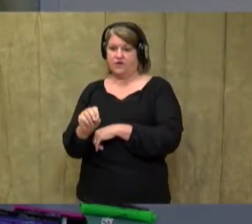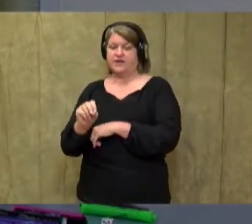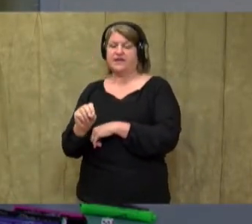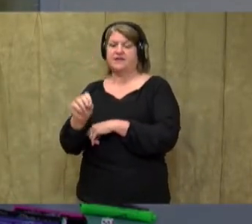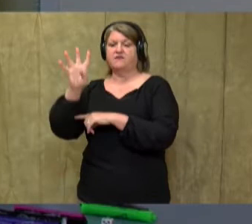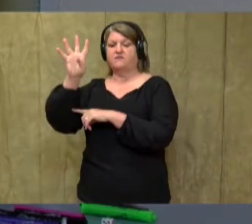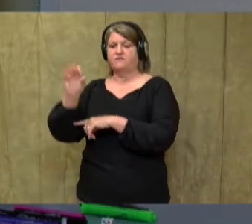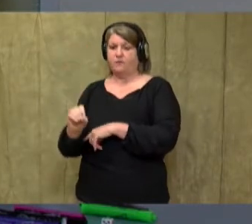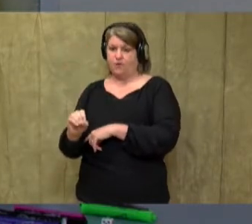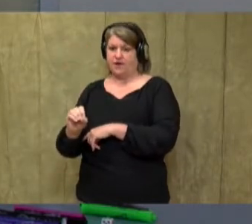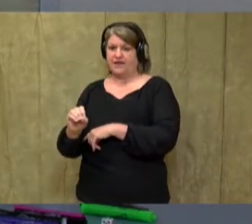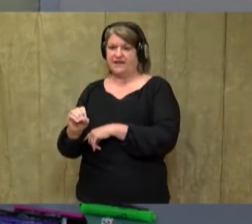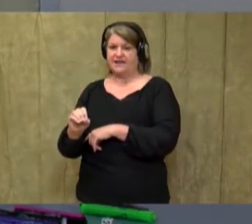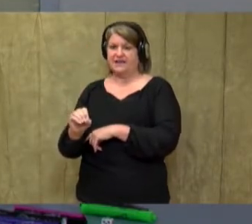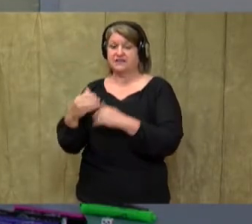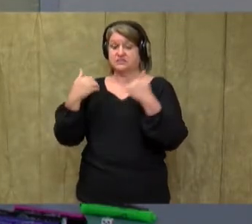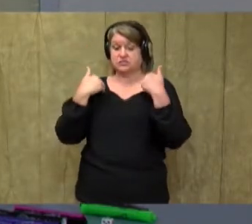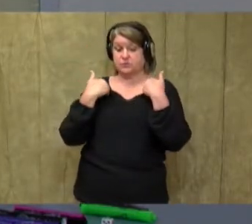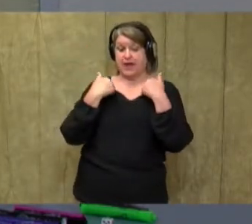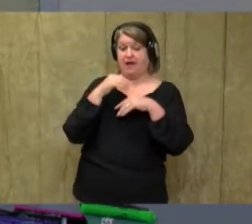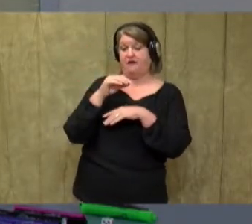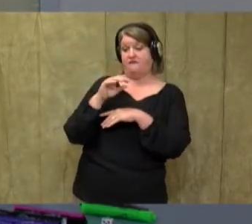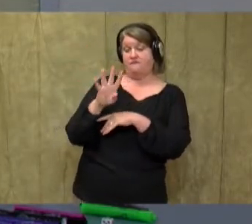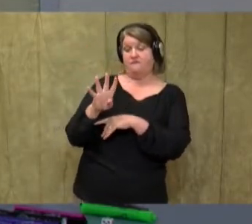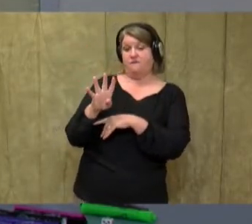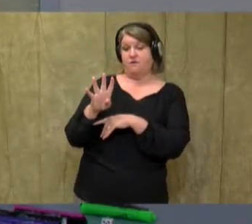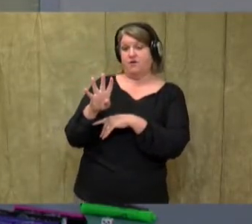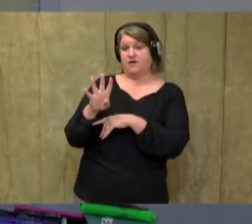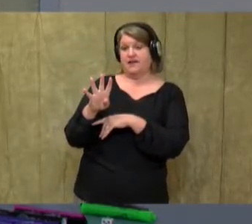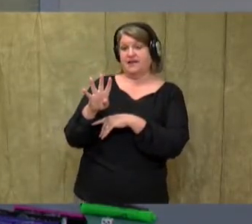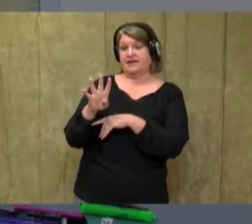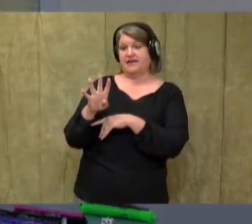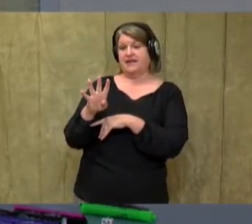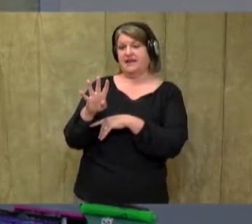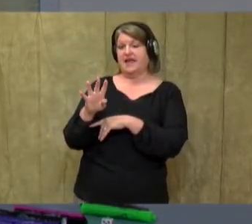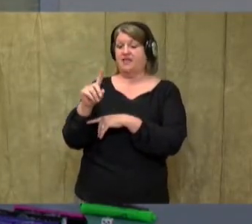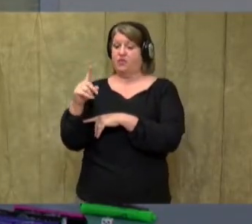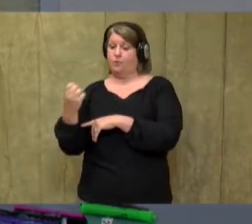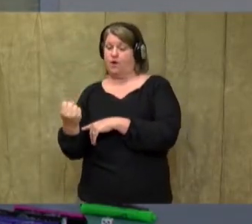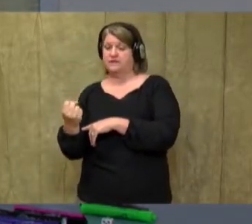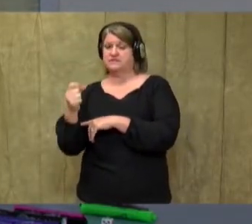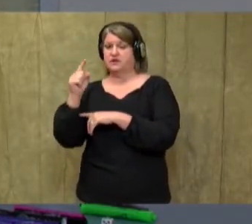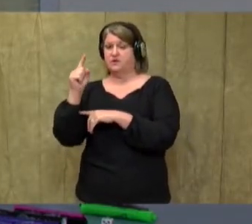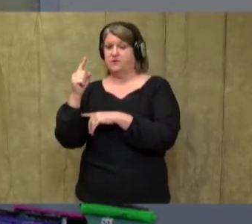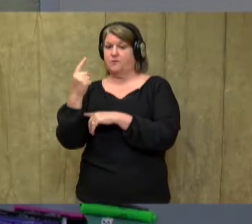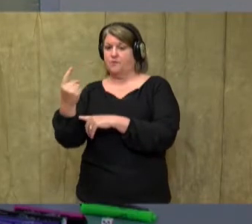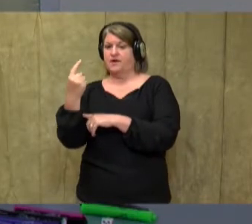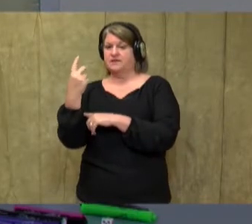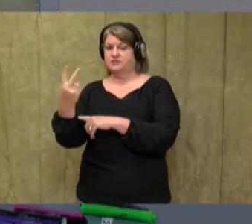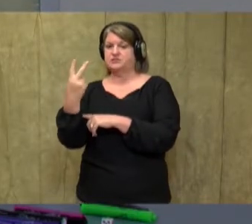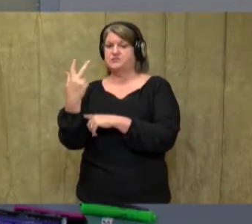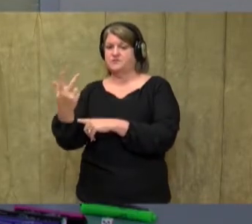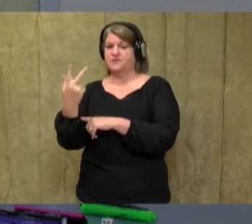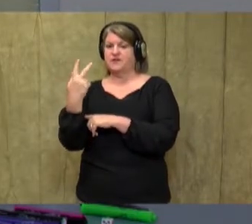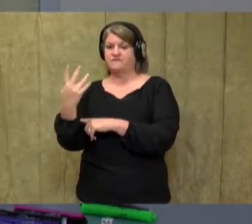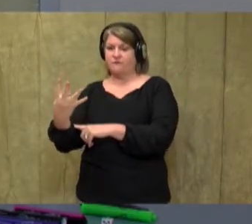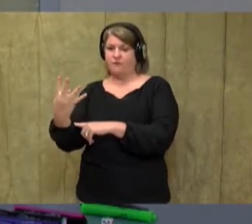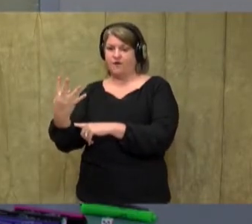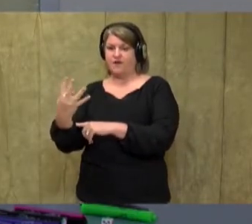30, 40. So we have 40. And then our ones, 1, 2, 3, 4.